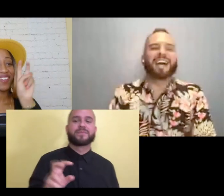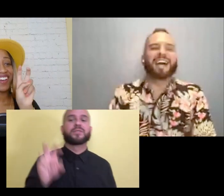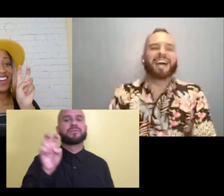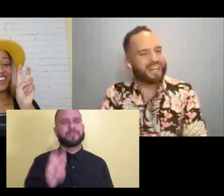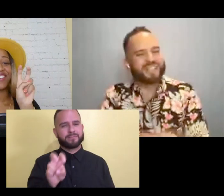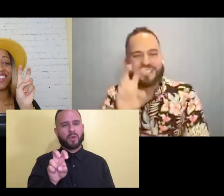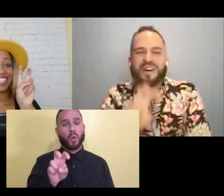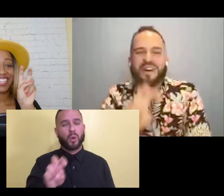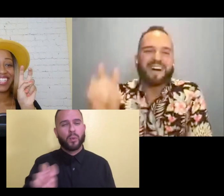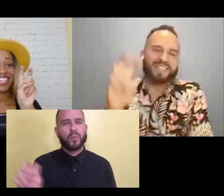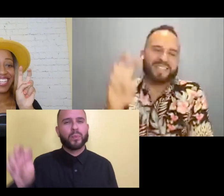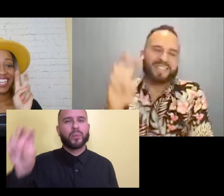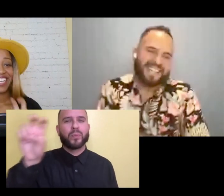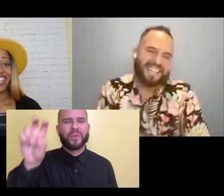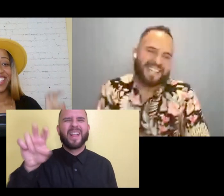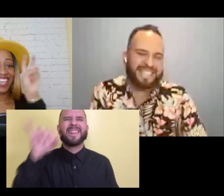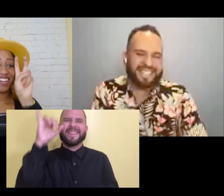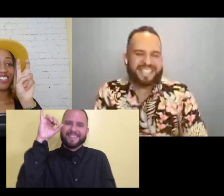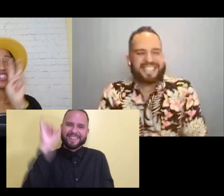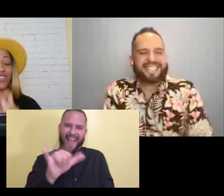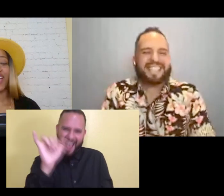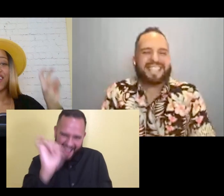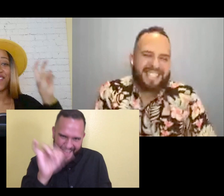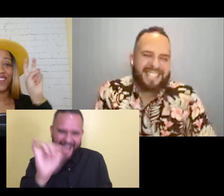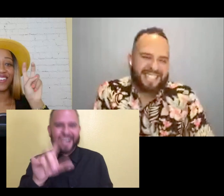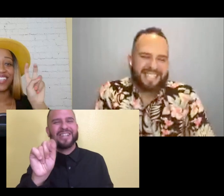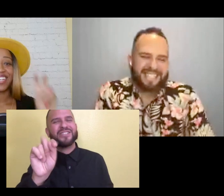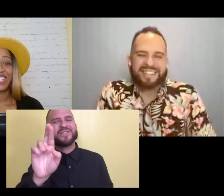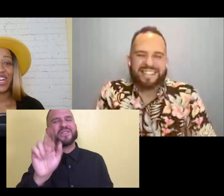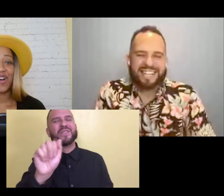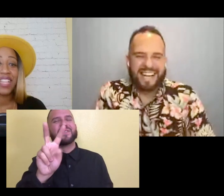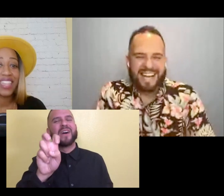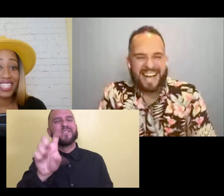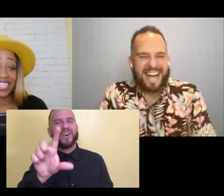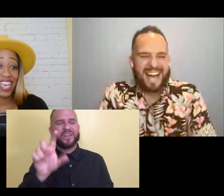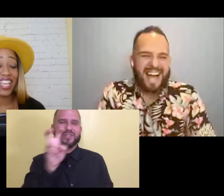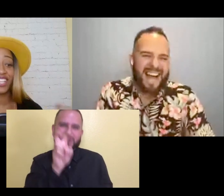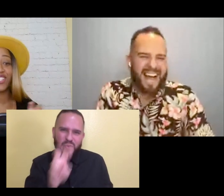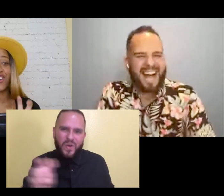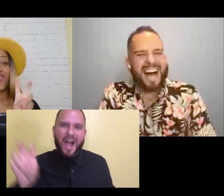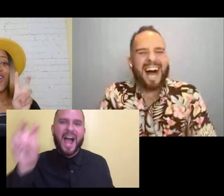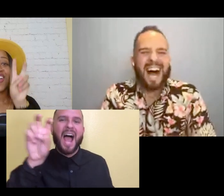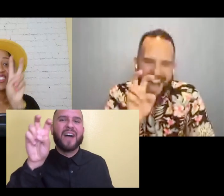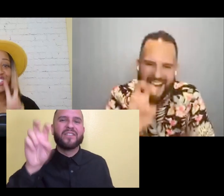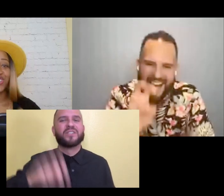There we go. There you go. Travel. There you go. Travel. You go. So let's get